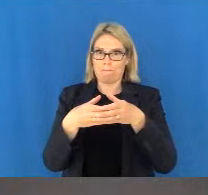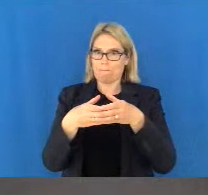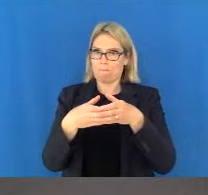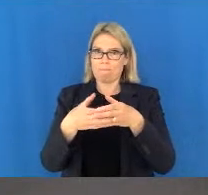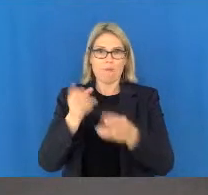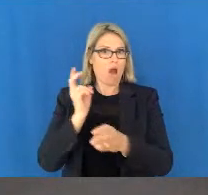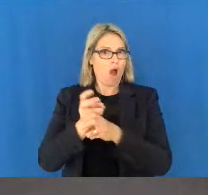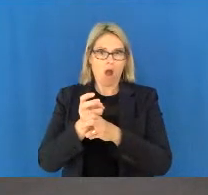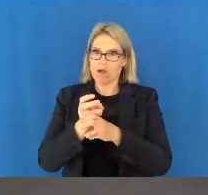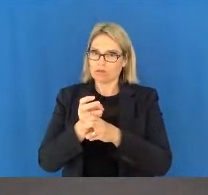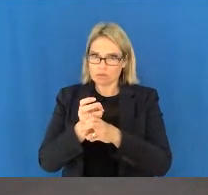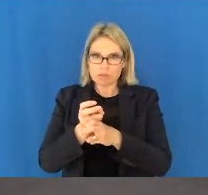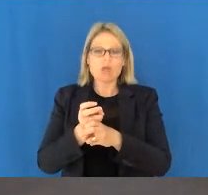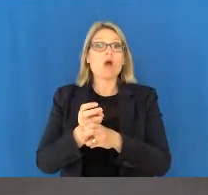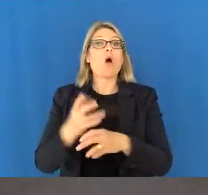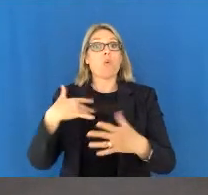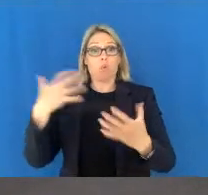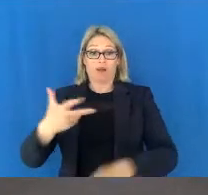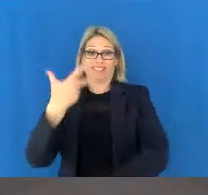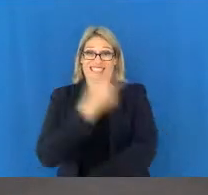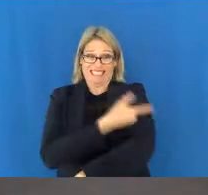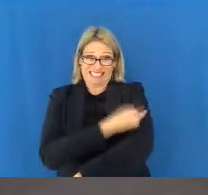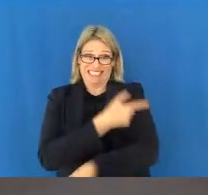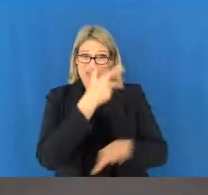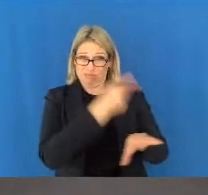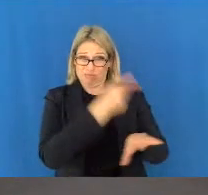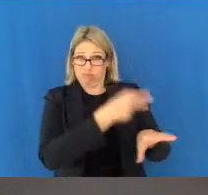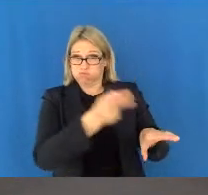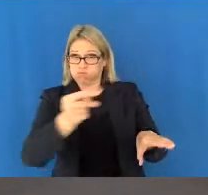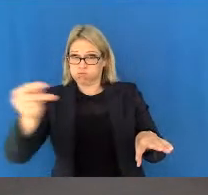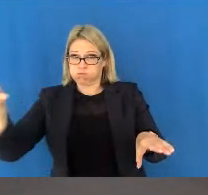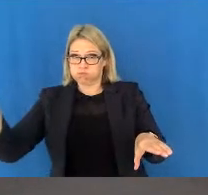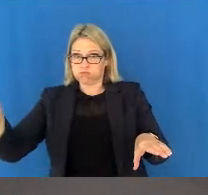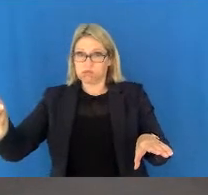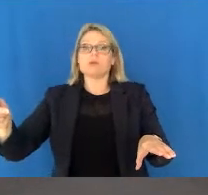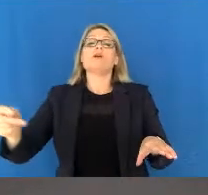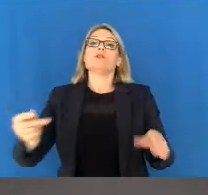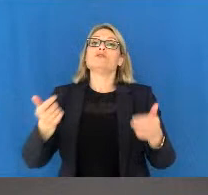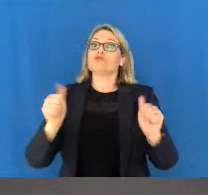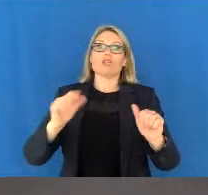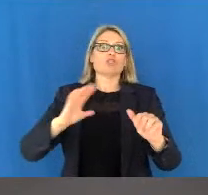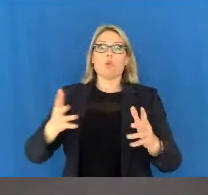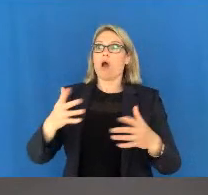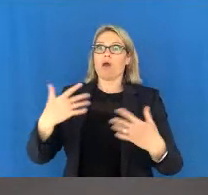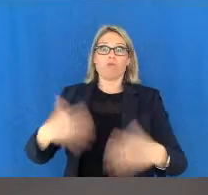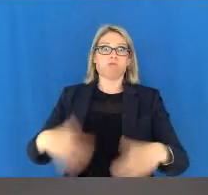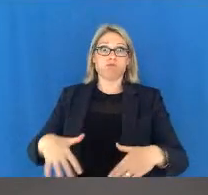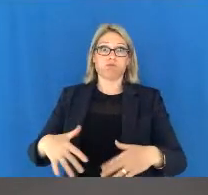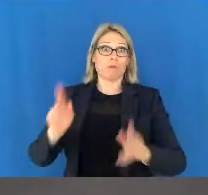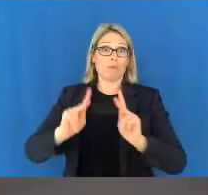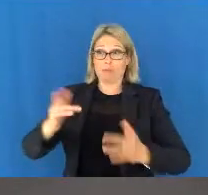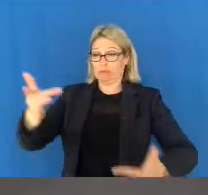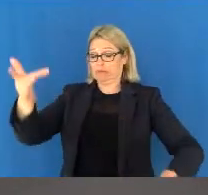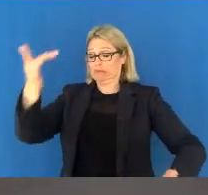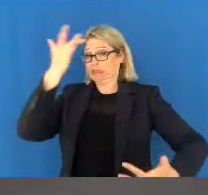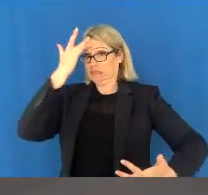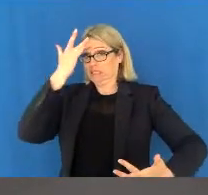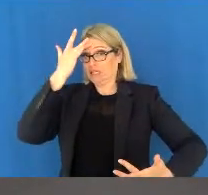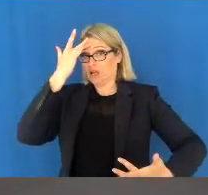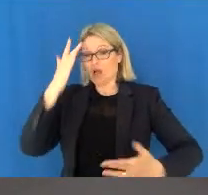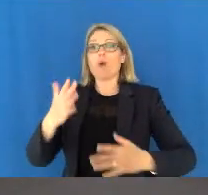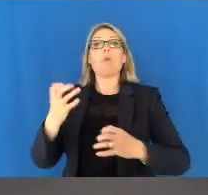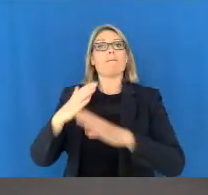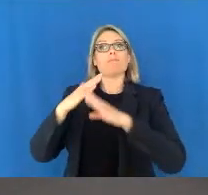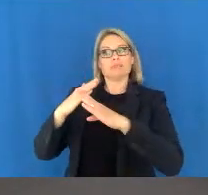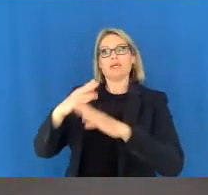protect everybody with their first dose of vaccine before we really run into too much trouble, and we really need to continue to protect our hospital